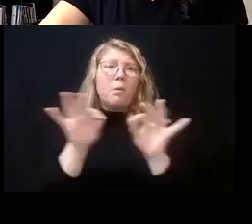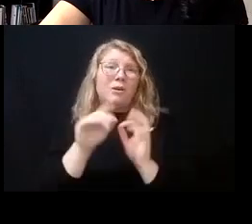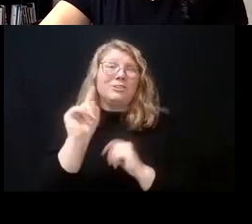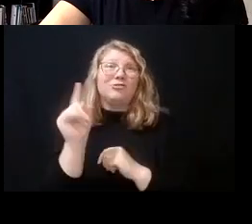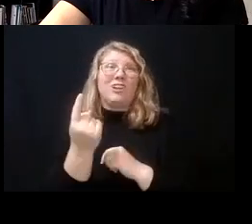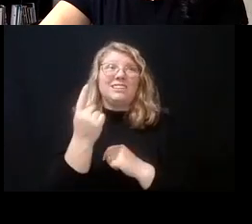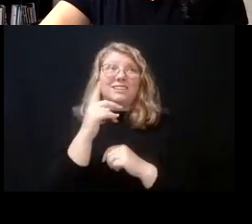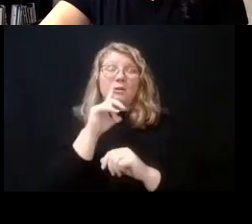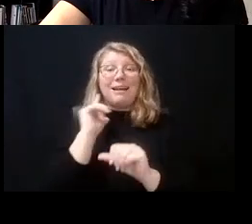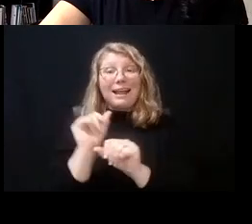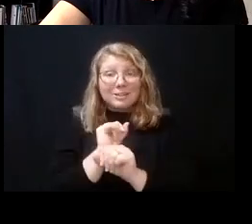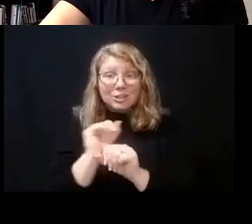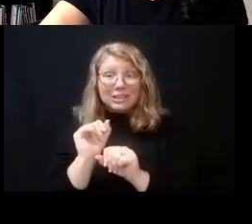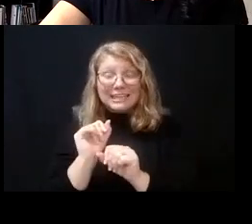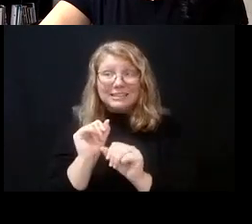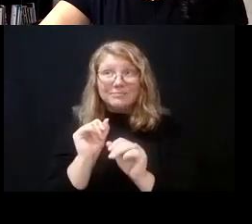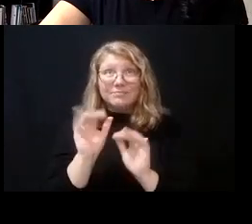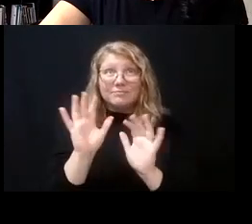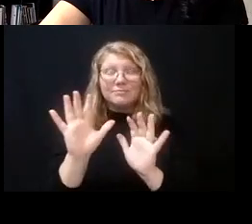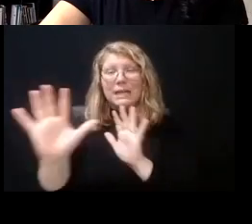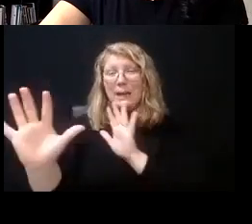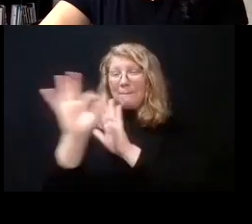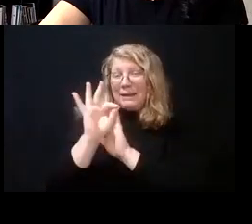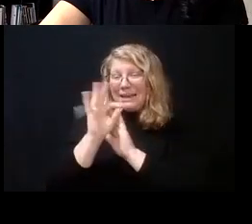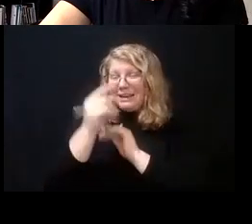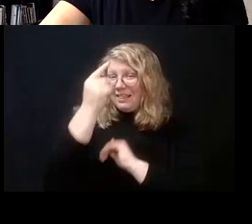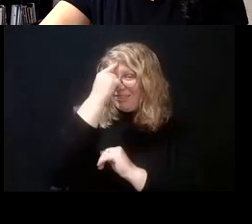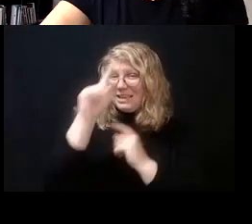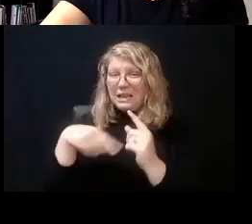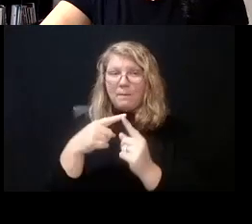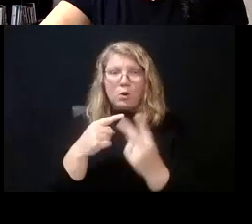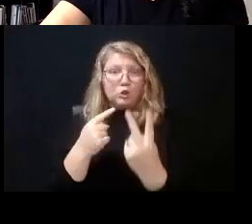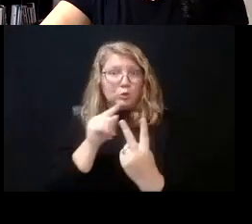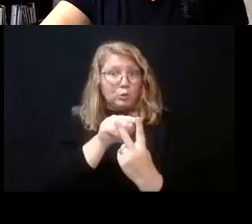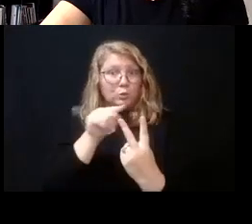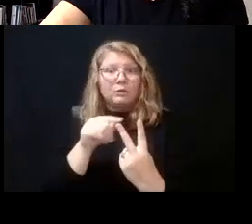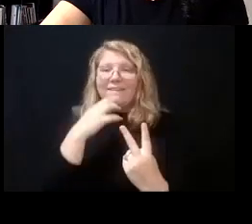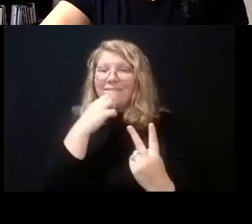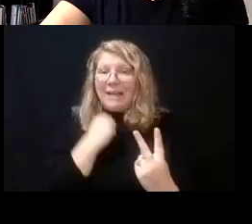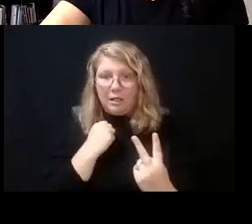actually is to pick and to think about two values, as difficult as that is.